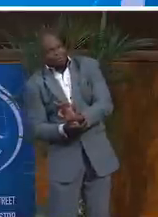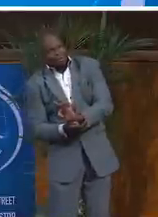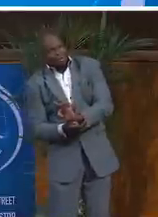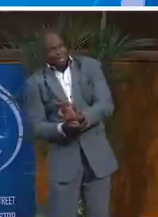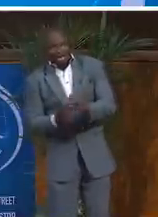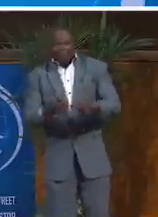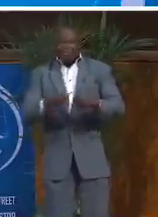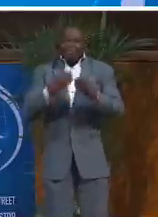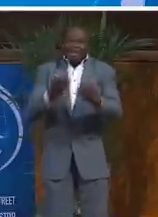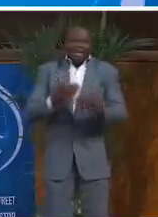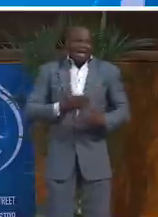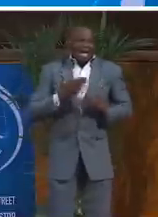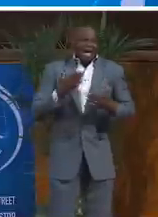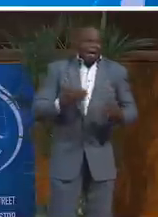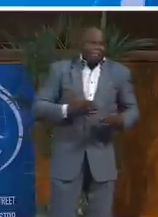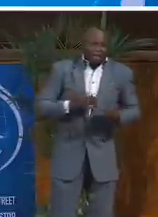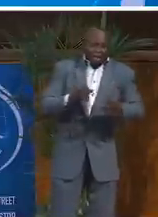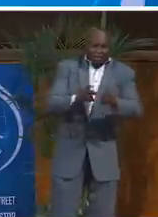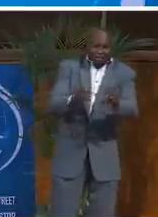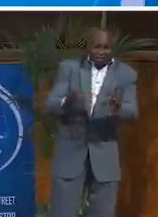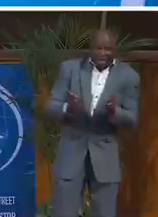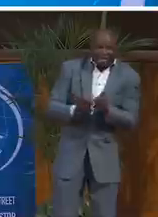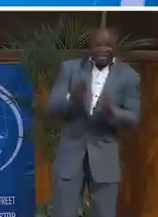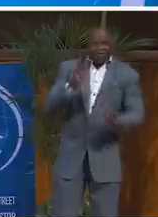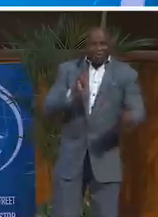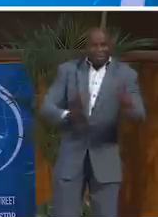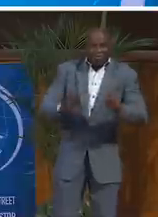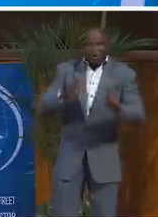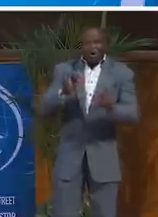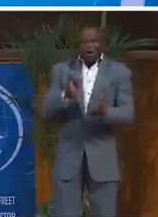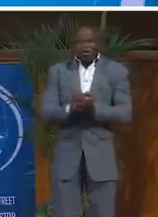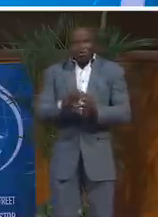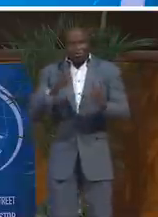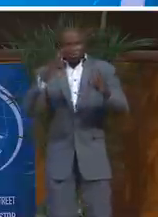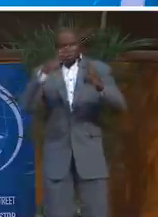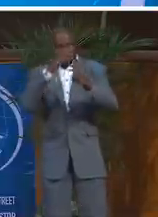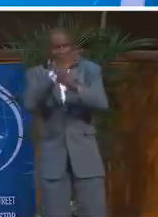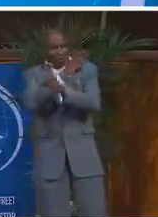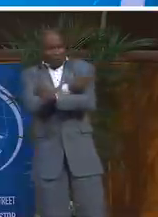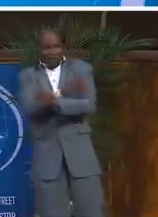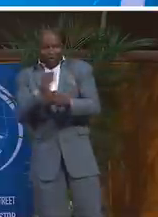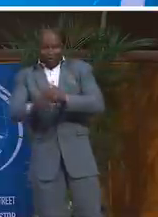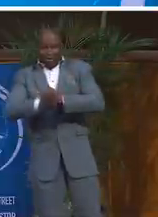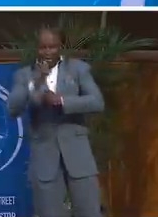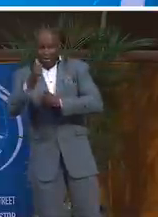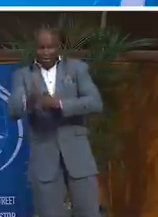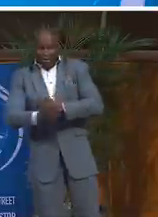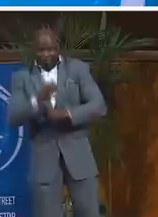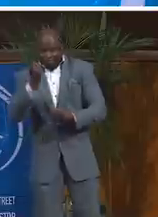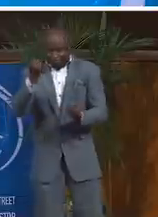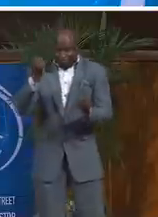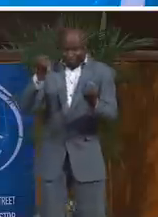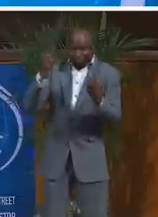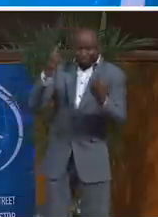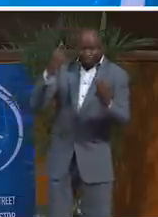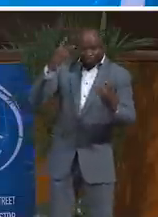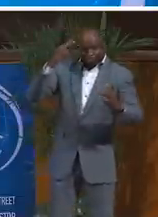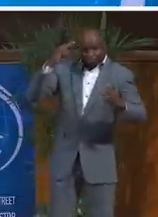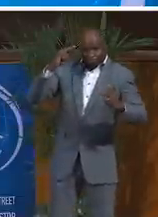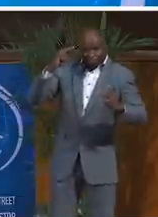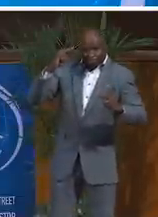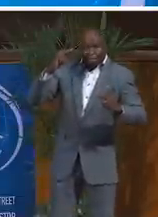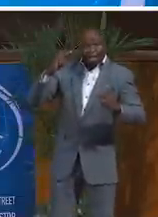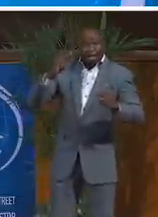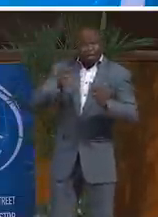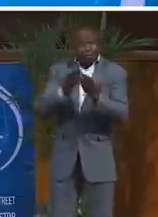provided happy hunting ground for bizarre and dangerous interpretation. The book